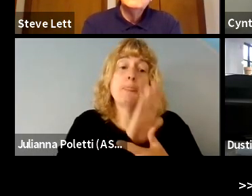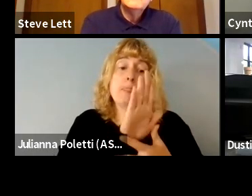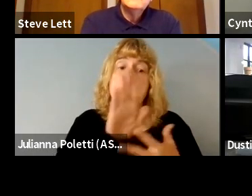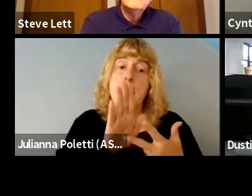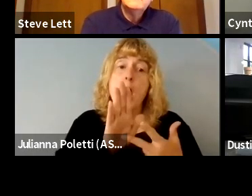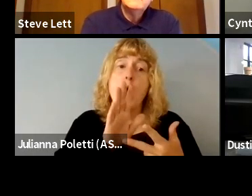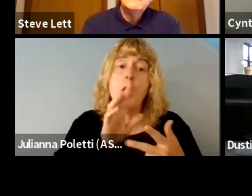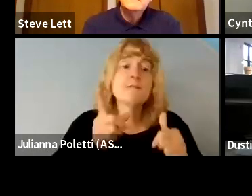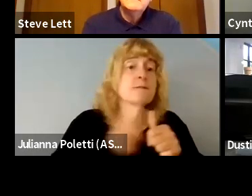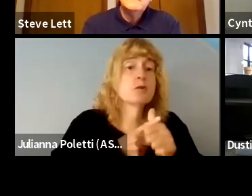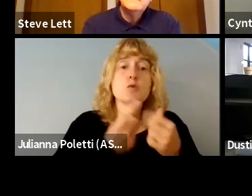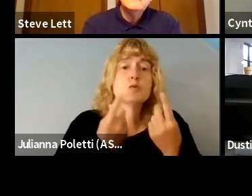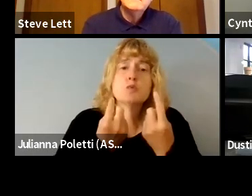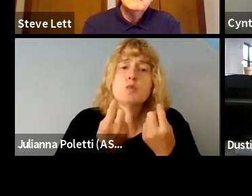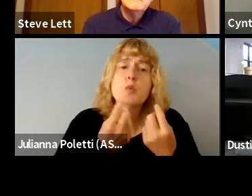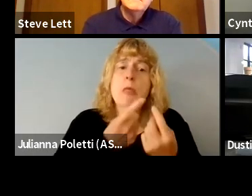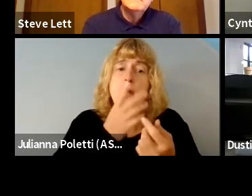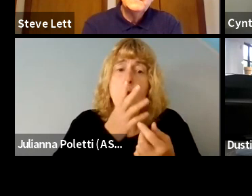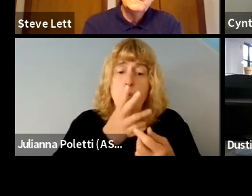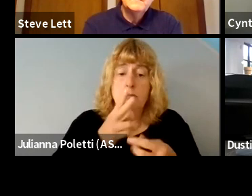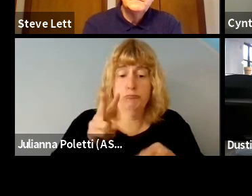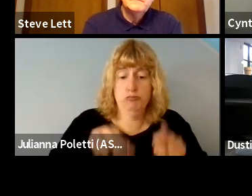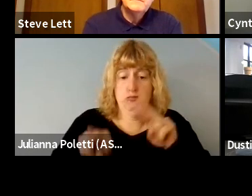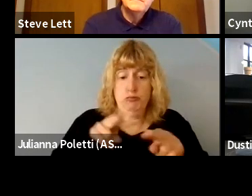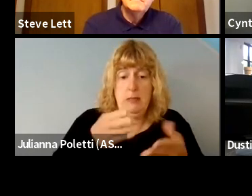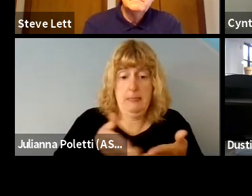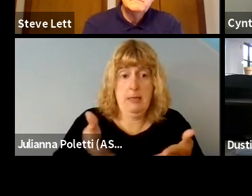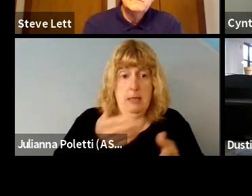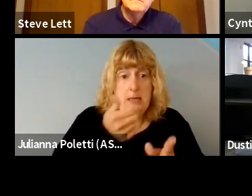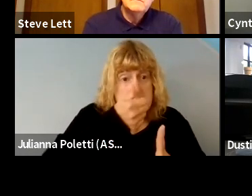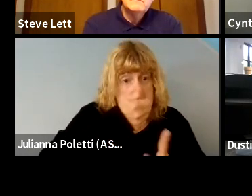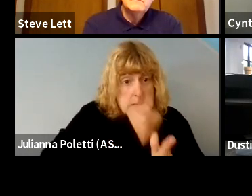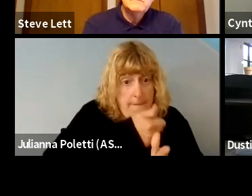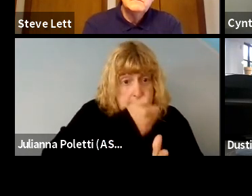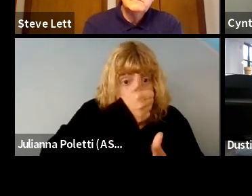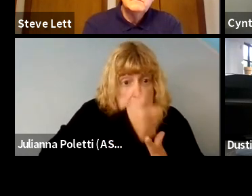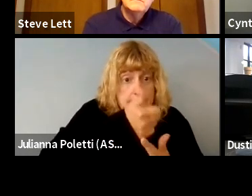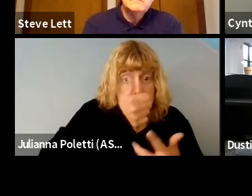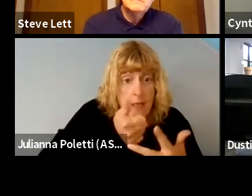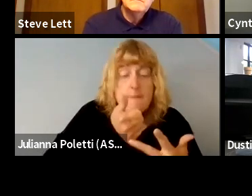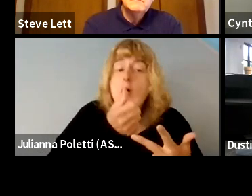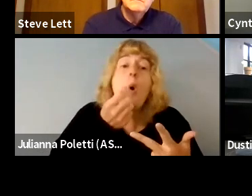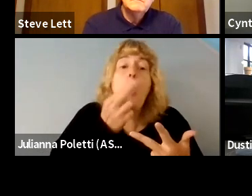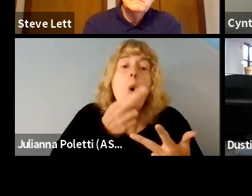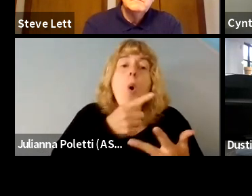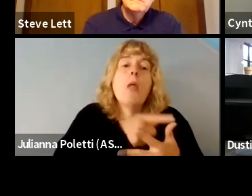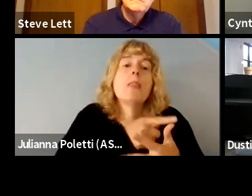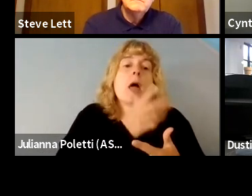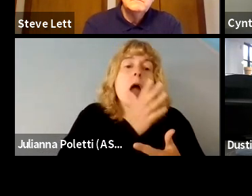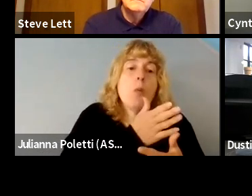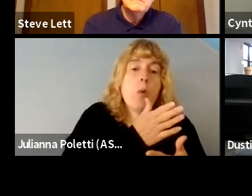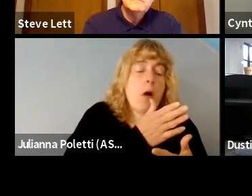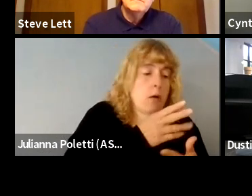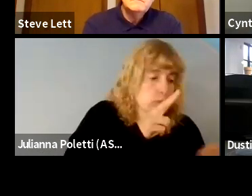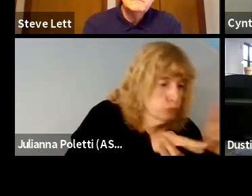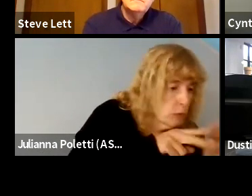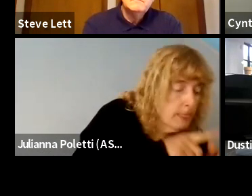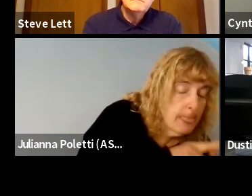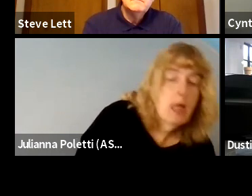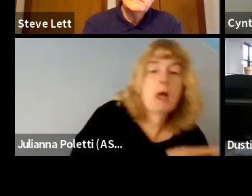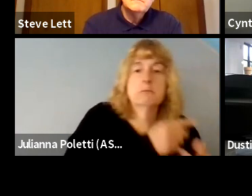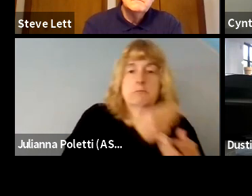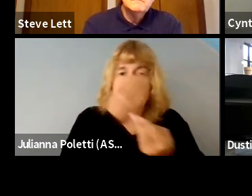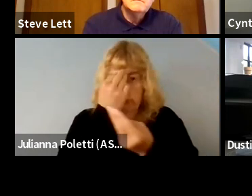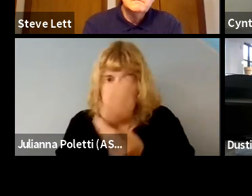just examine the material themselves, or are they going to bring it to the 13 of us, and then the three make the different